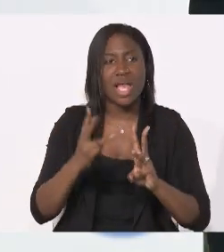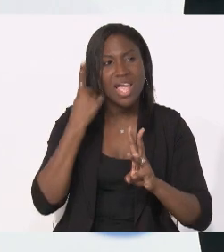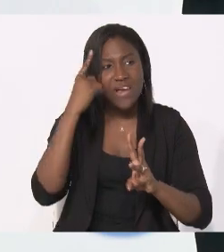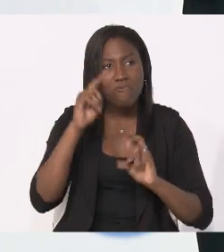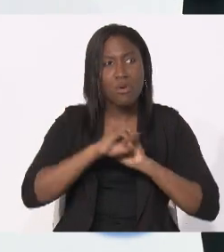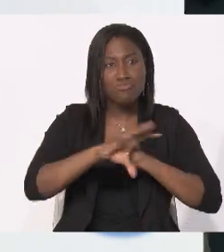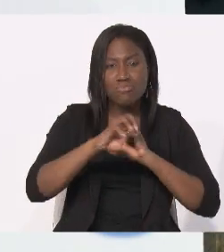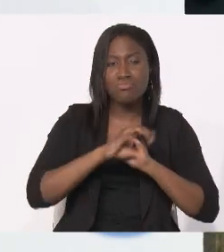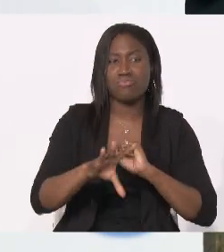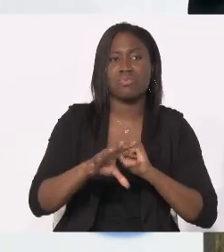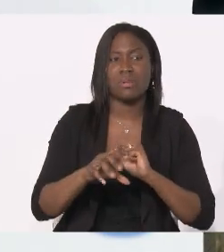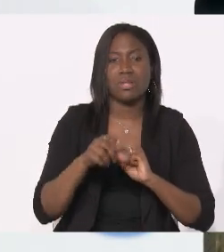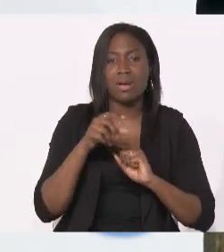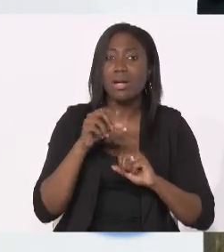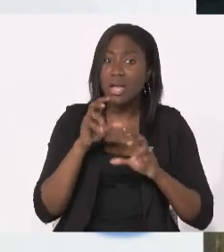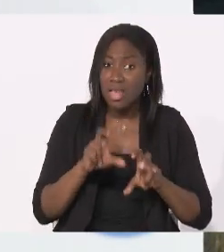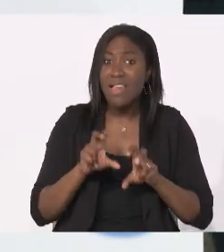working, get